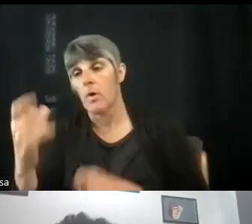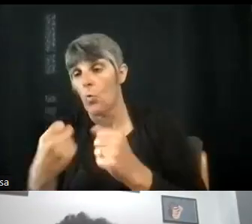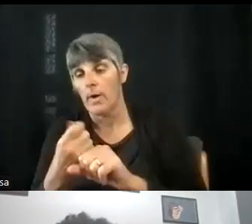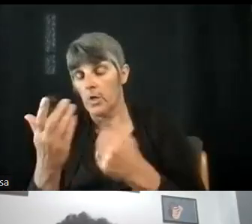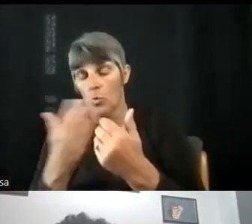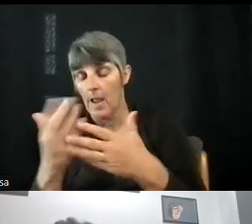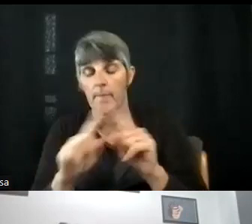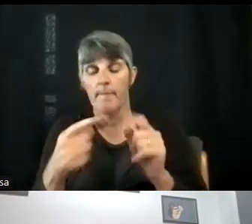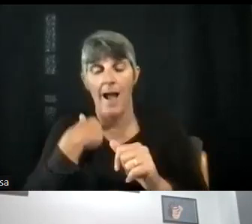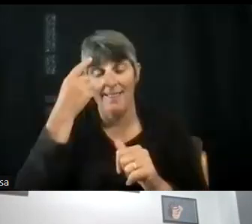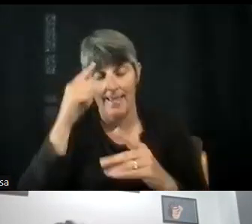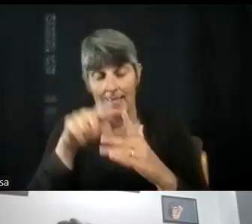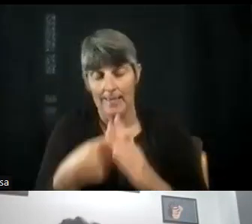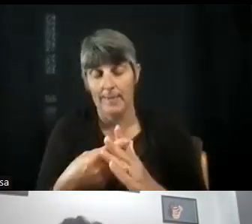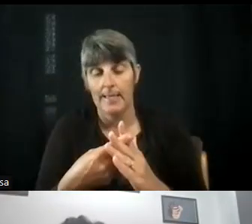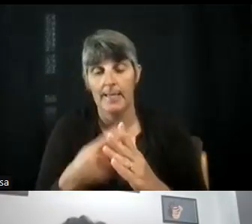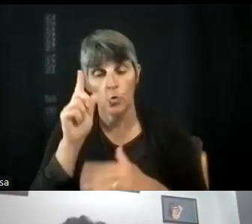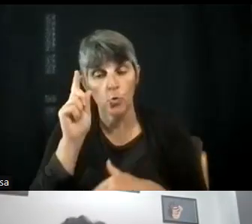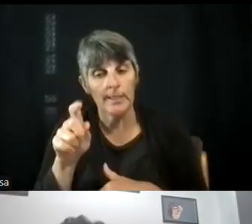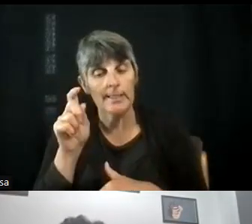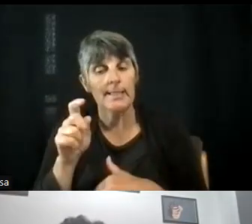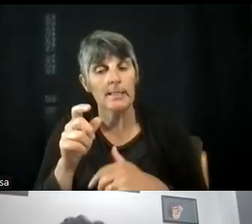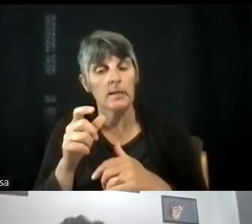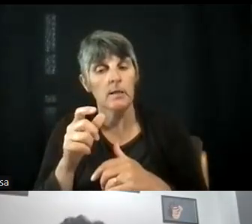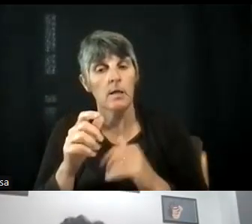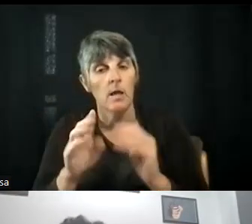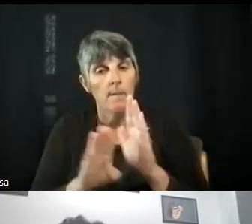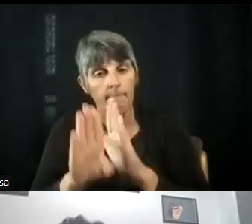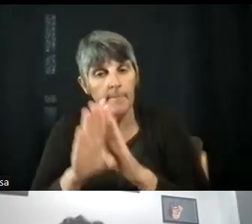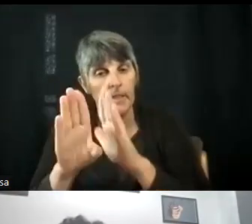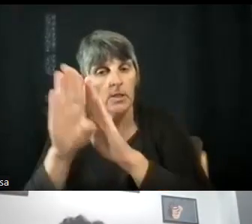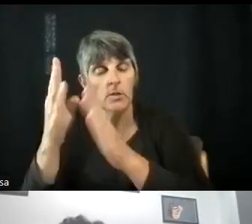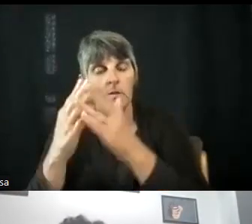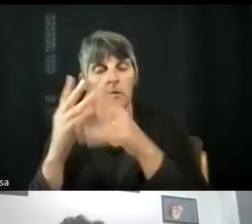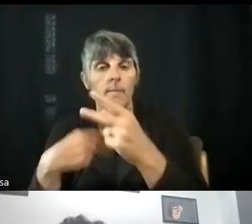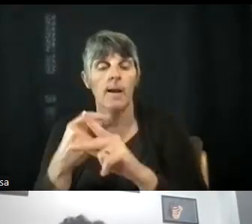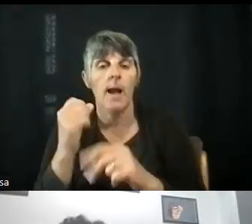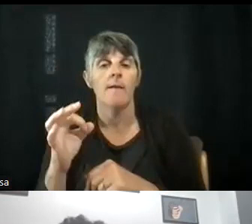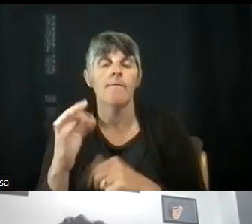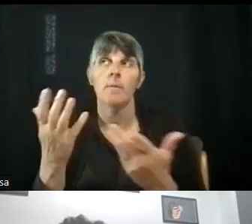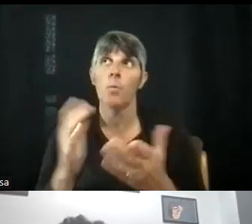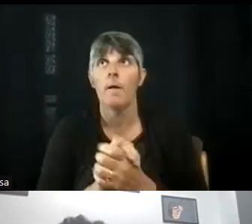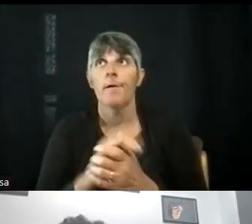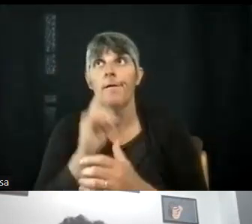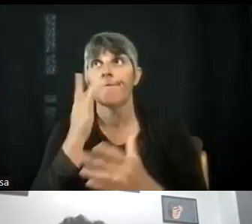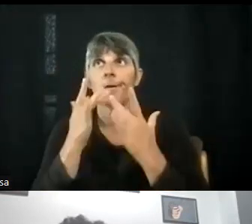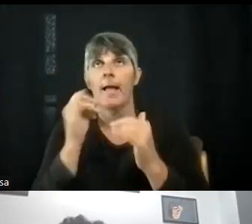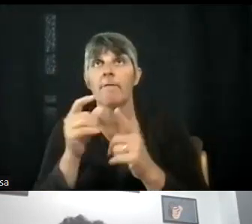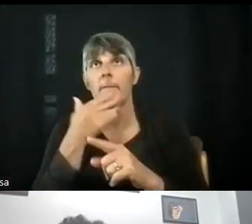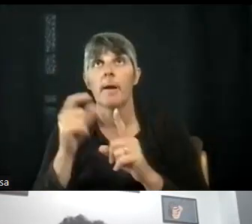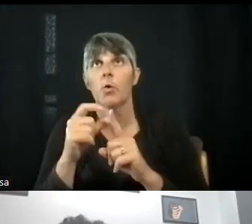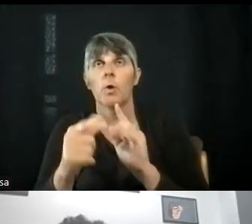whatever. But I think in the beginning, we need to kind of build some kind of, well, for lack of a better word,